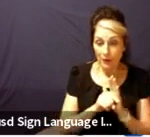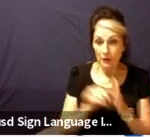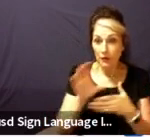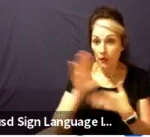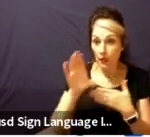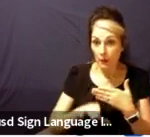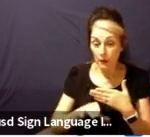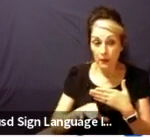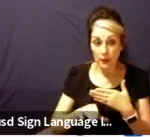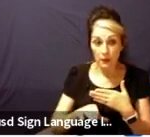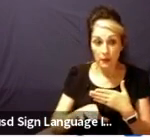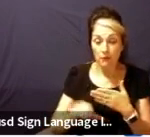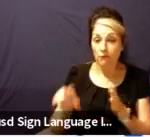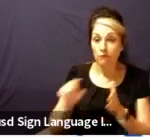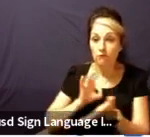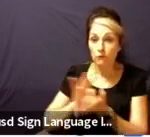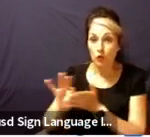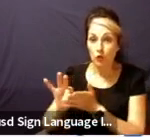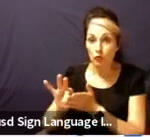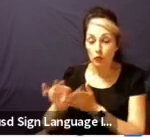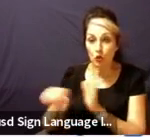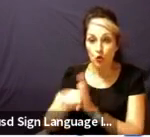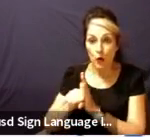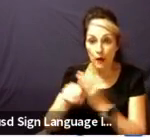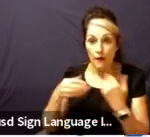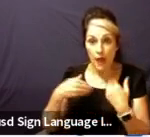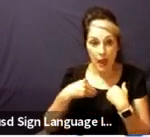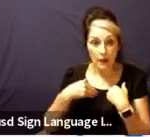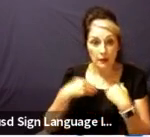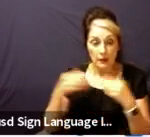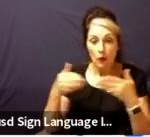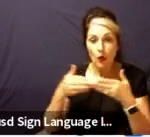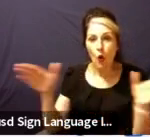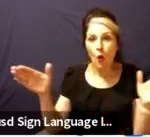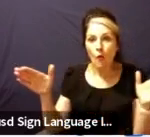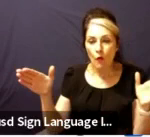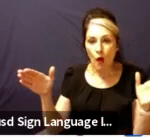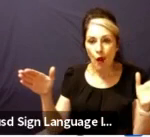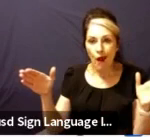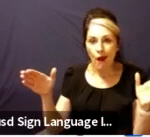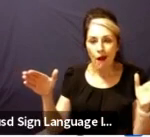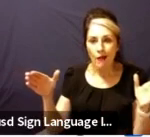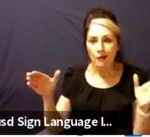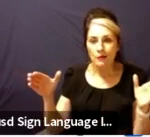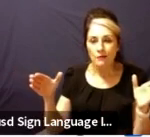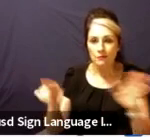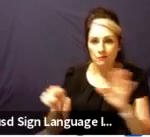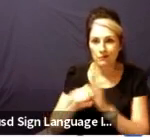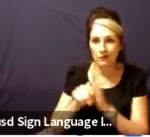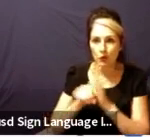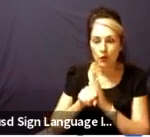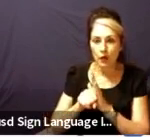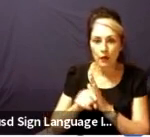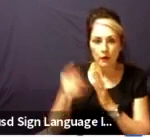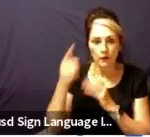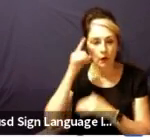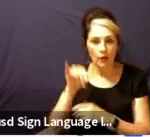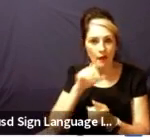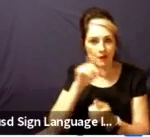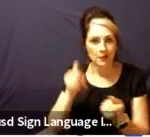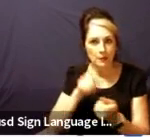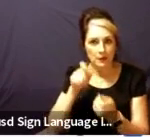completed and got scores for. And this is their overall marking currently for that